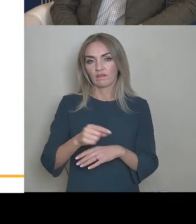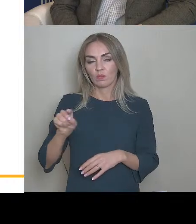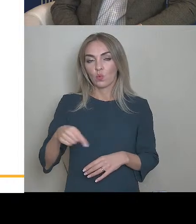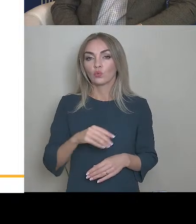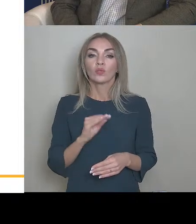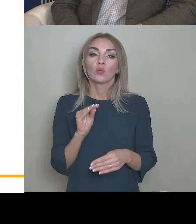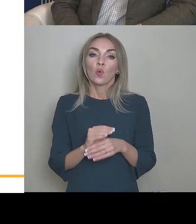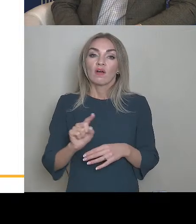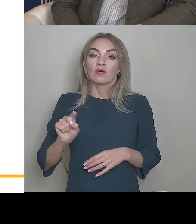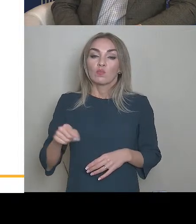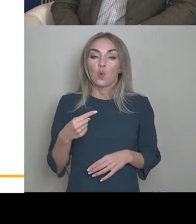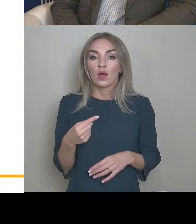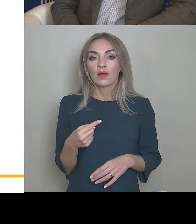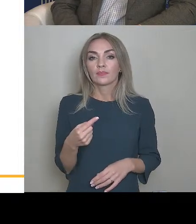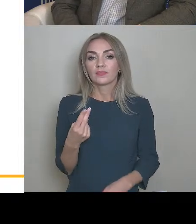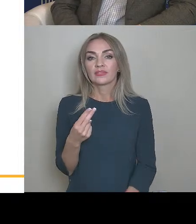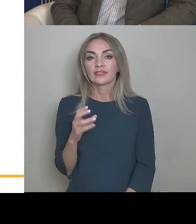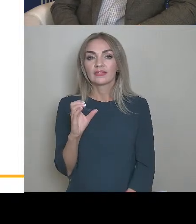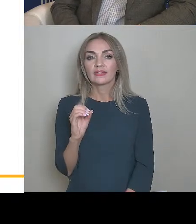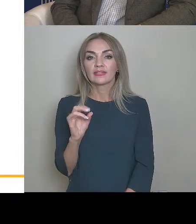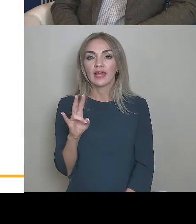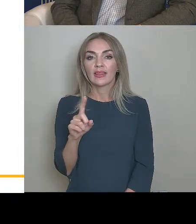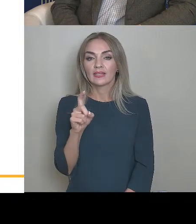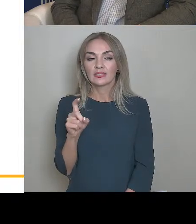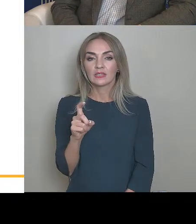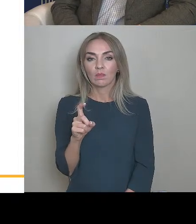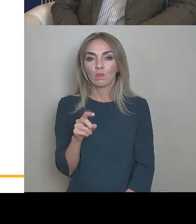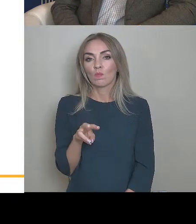can run are those that